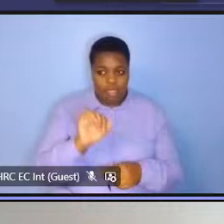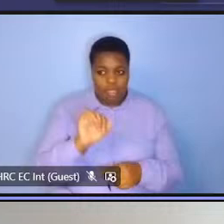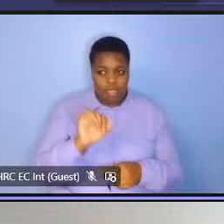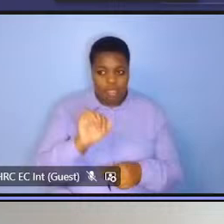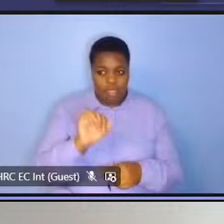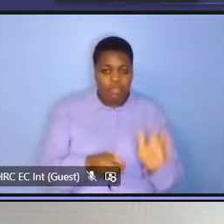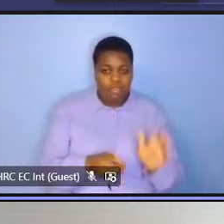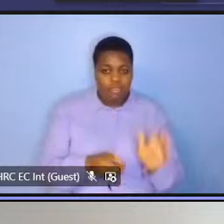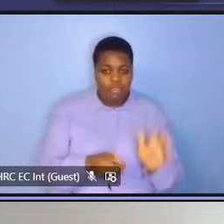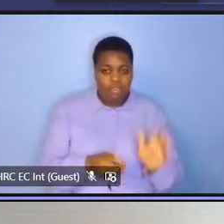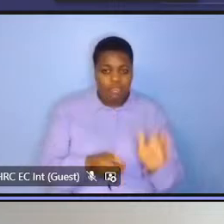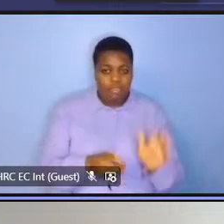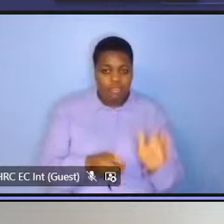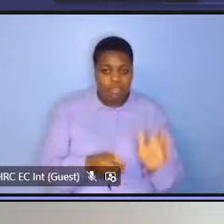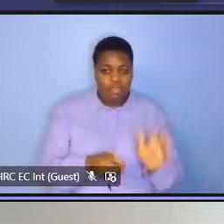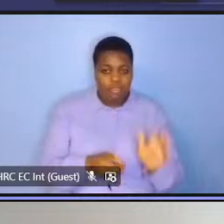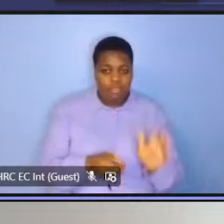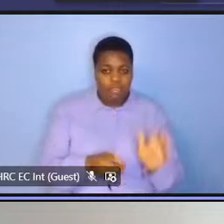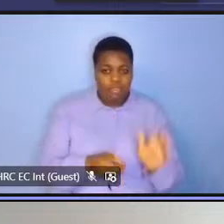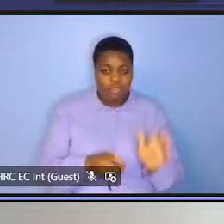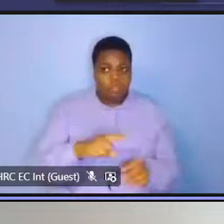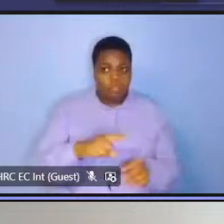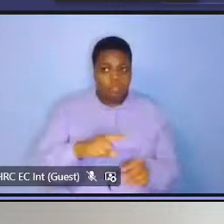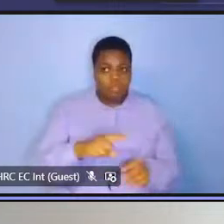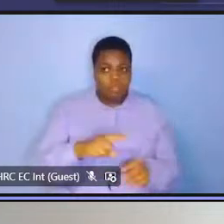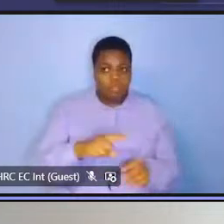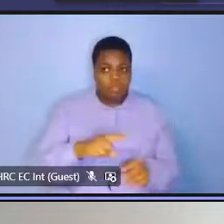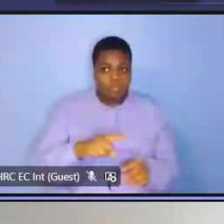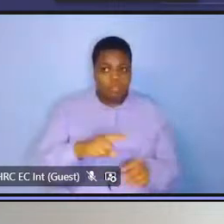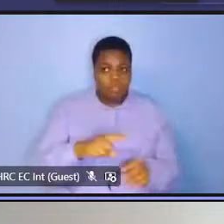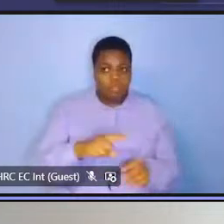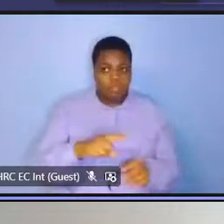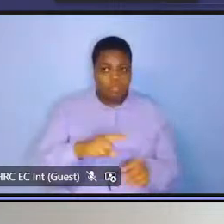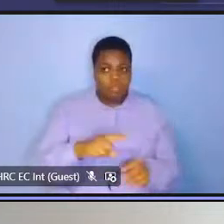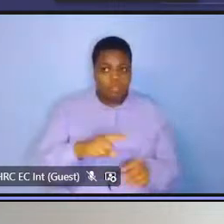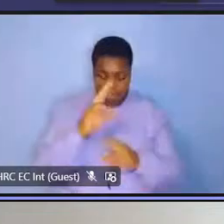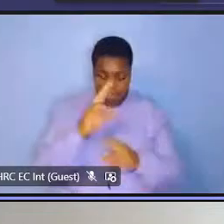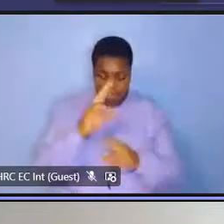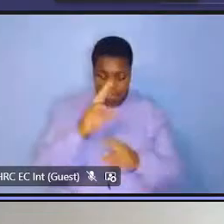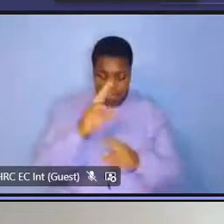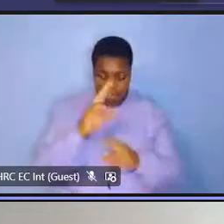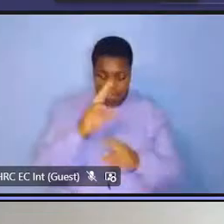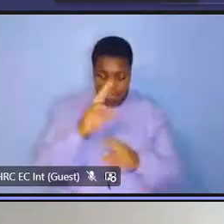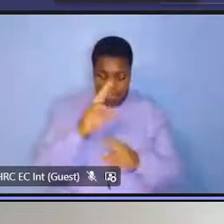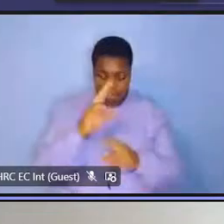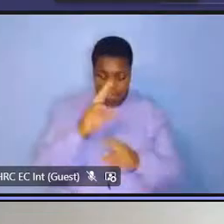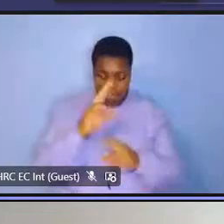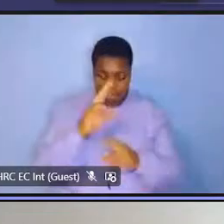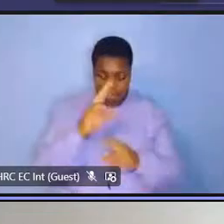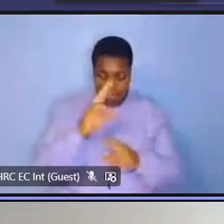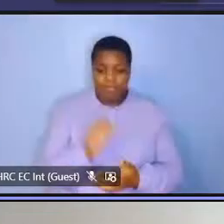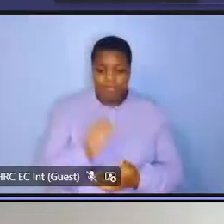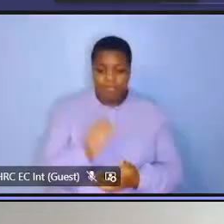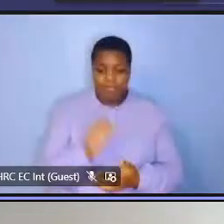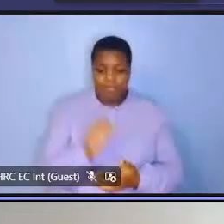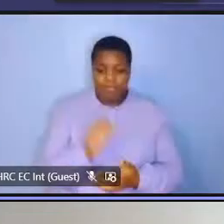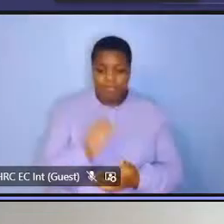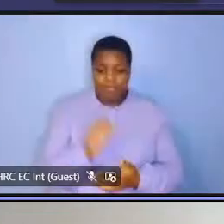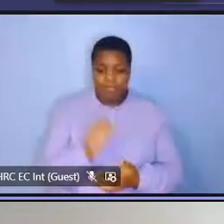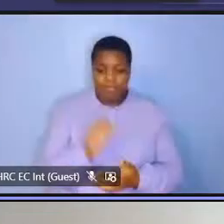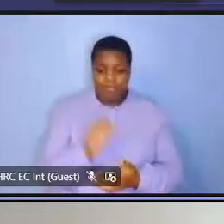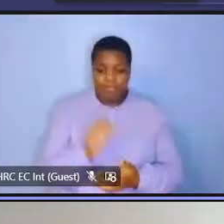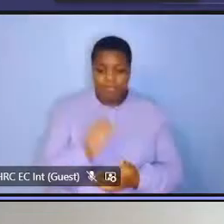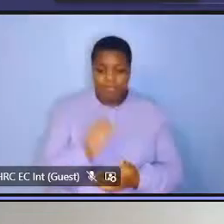human personality and to the strengthening of respect for human rights and fundamental freedoms. It's a very important